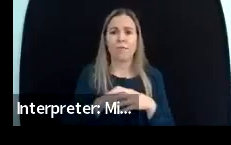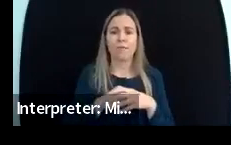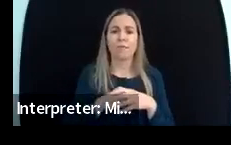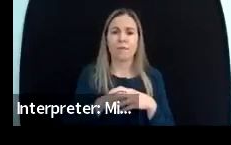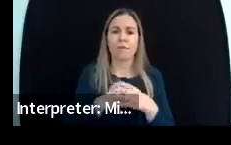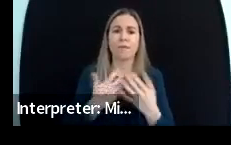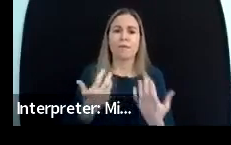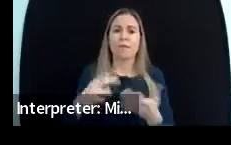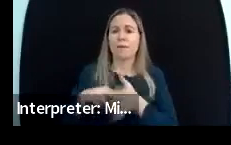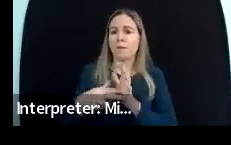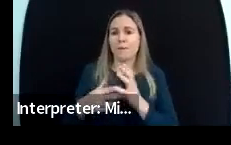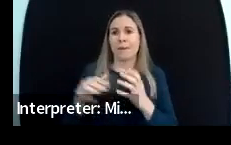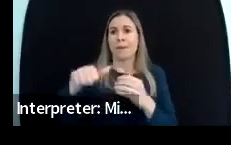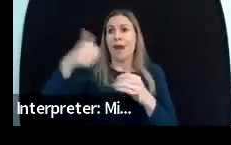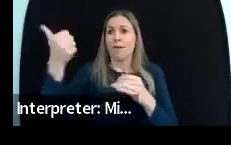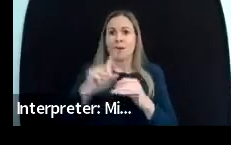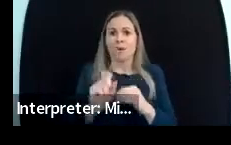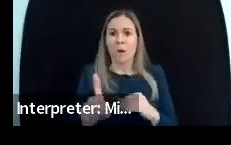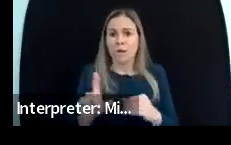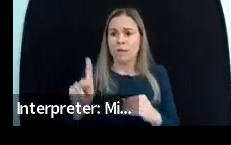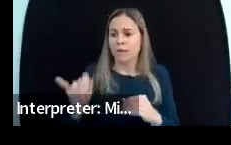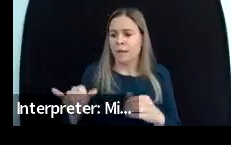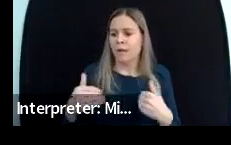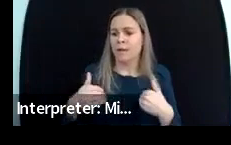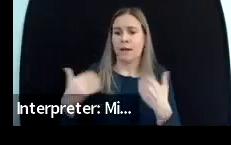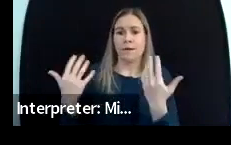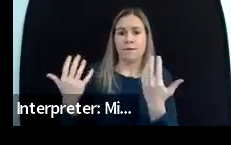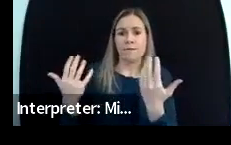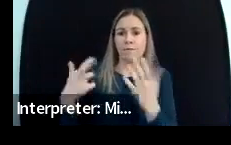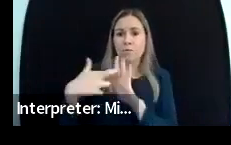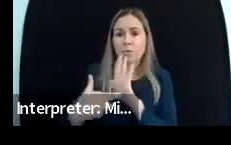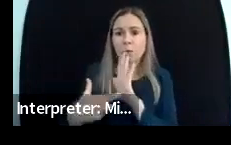have any regulations for employers? Are they